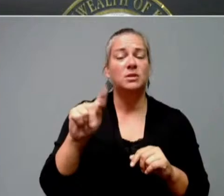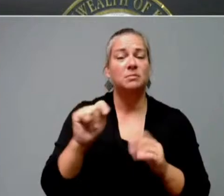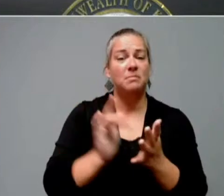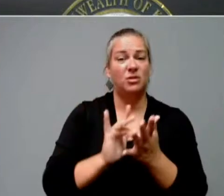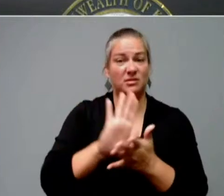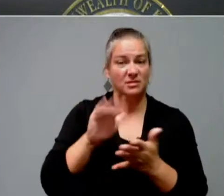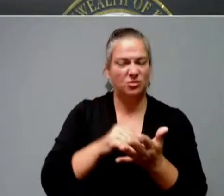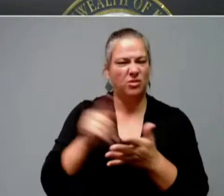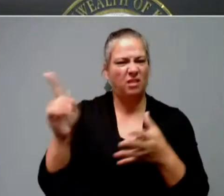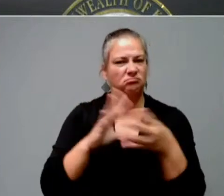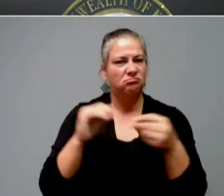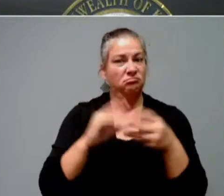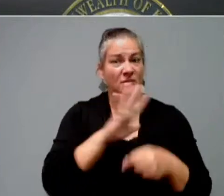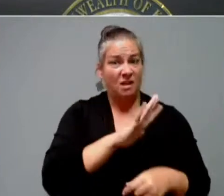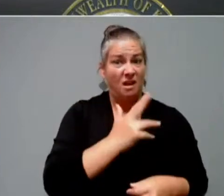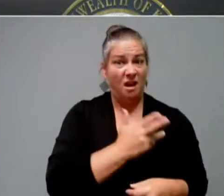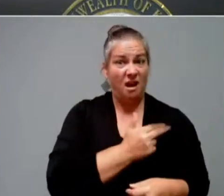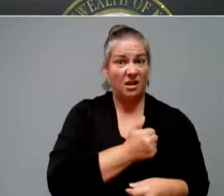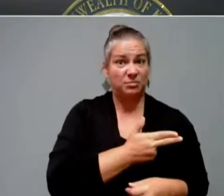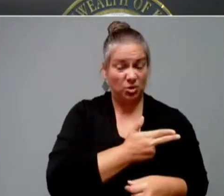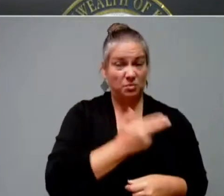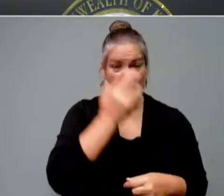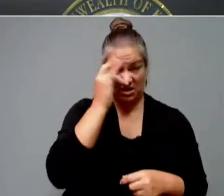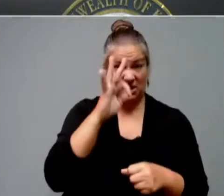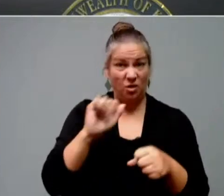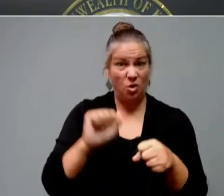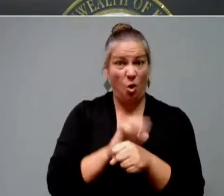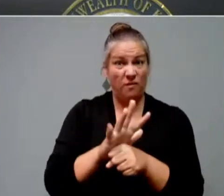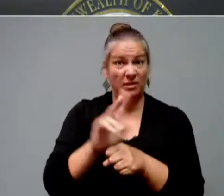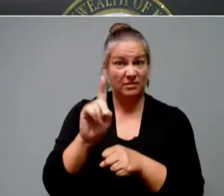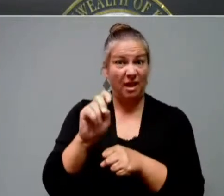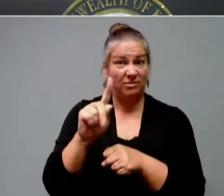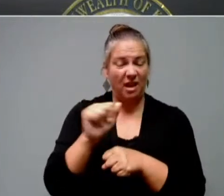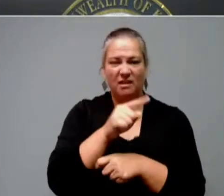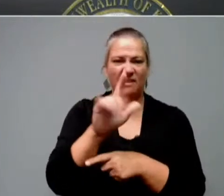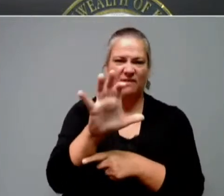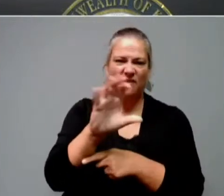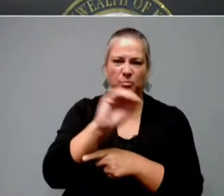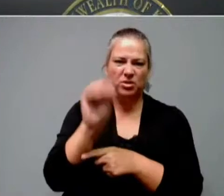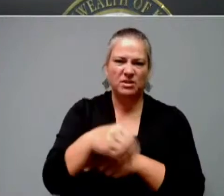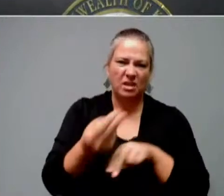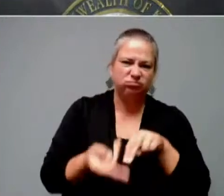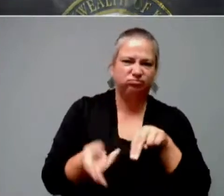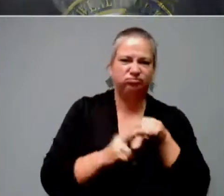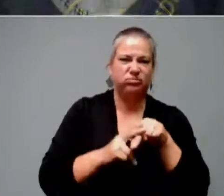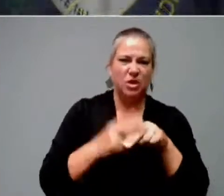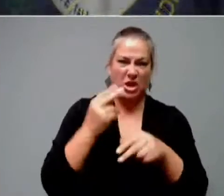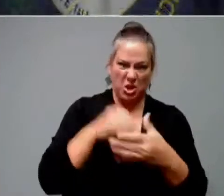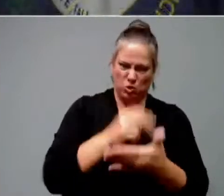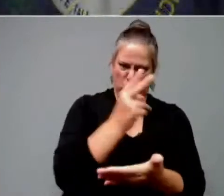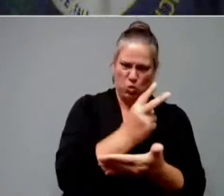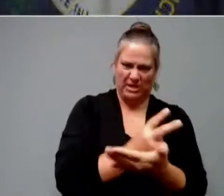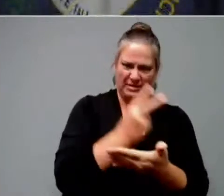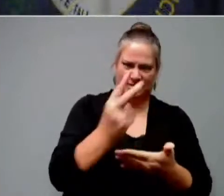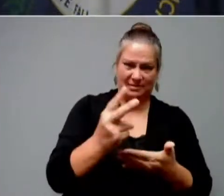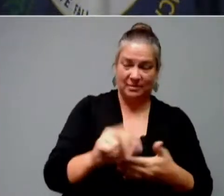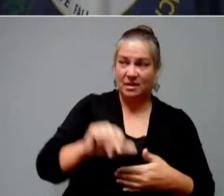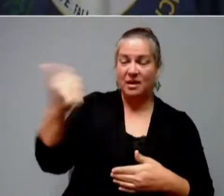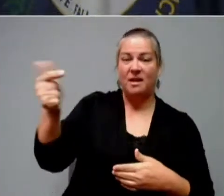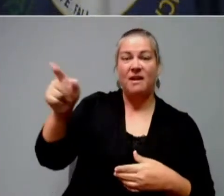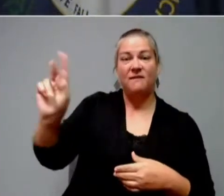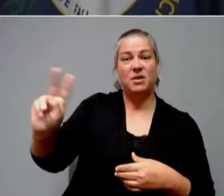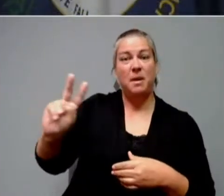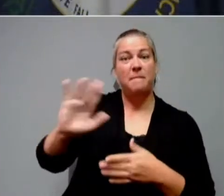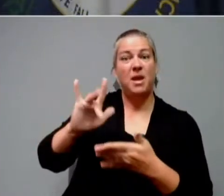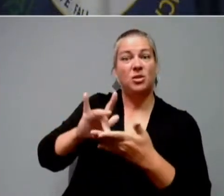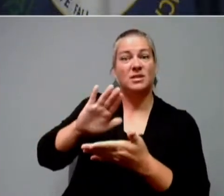about their hospitalizations due to COVID up 500% over the last 2 weeks. Vanderbilt Medical Center, where many people in Western